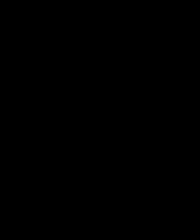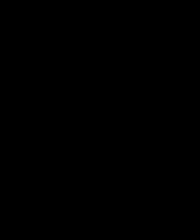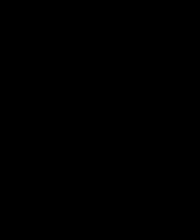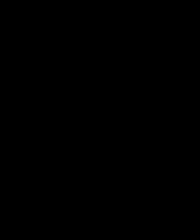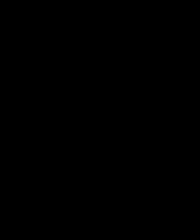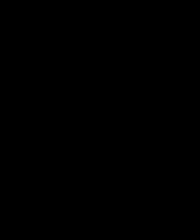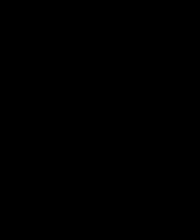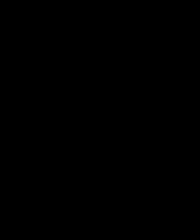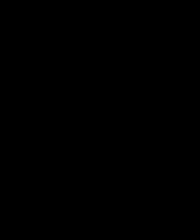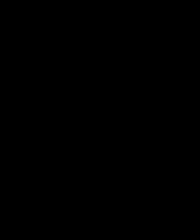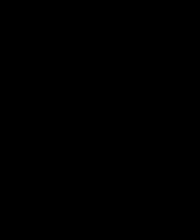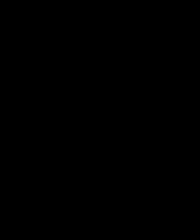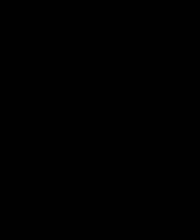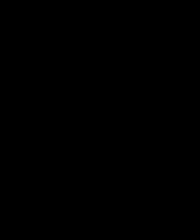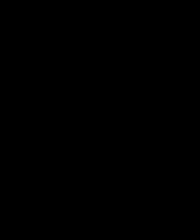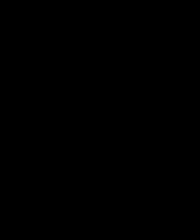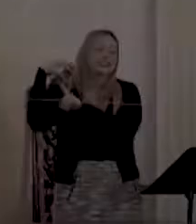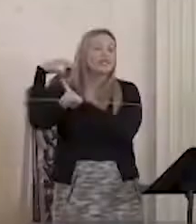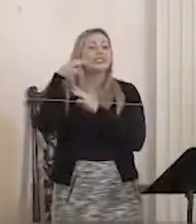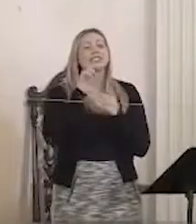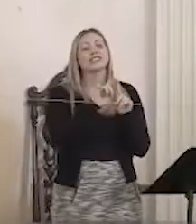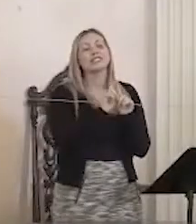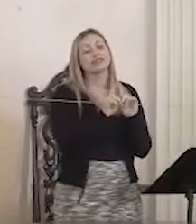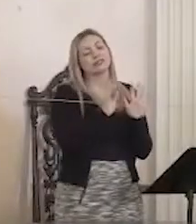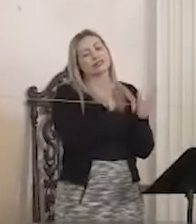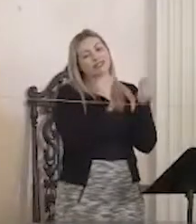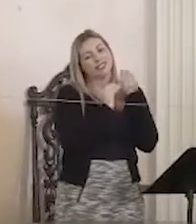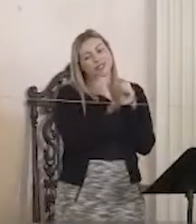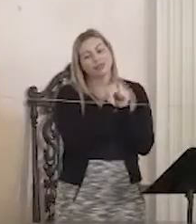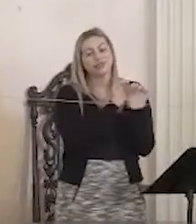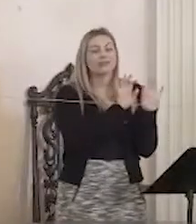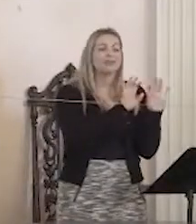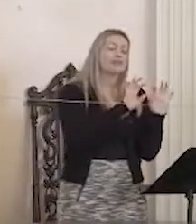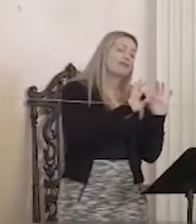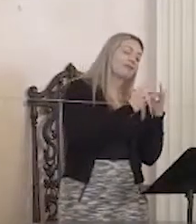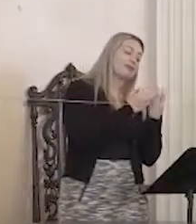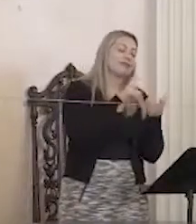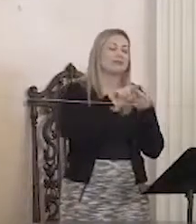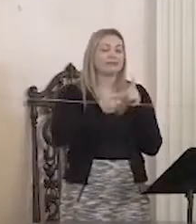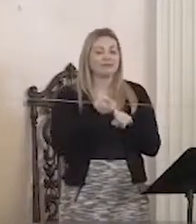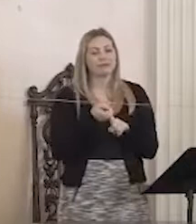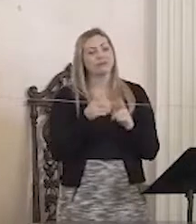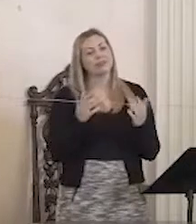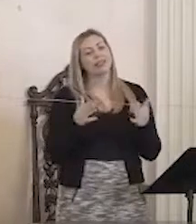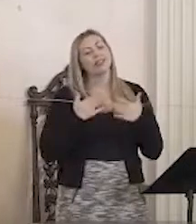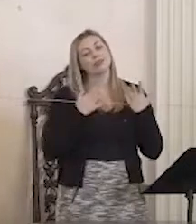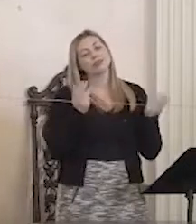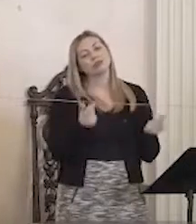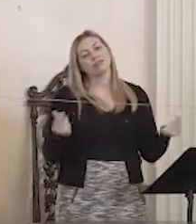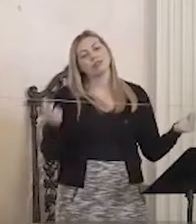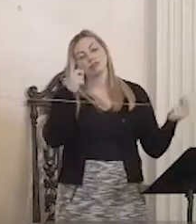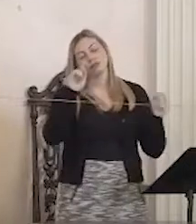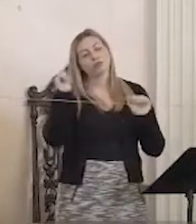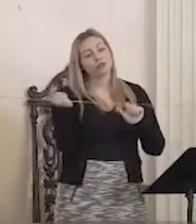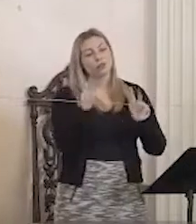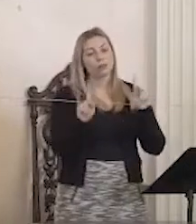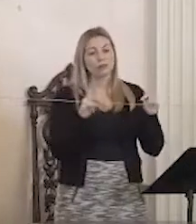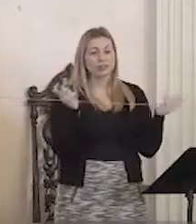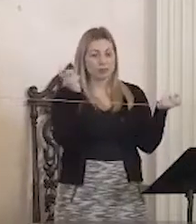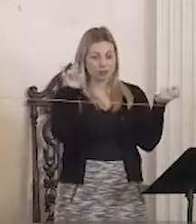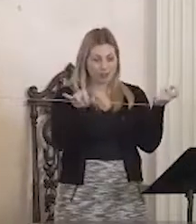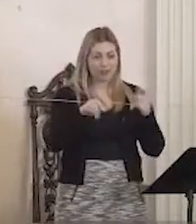extensive feasting with family and friends. So happy Diwali to all who celebrate it.